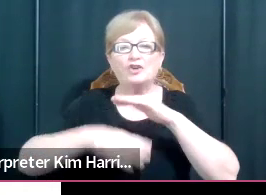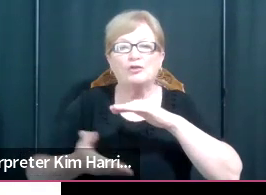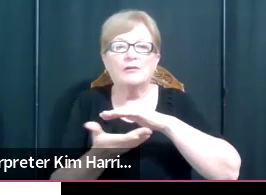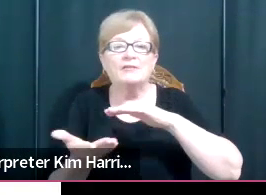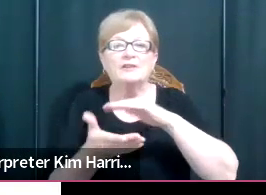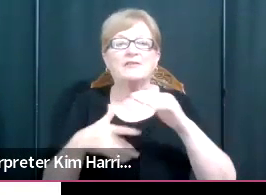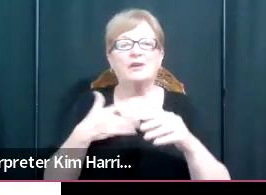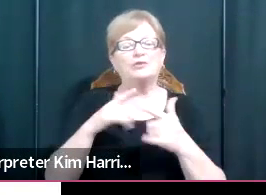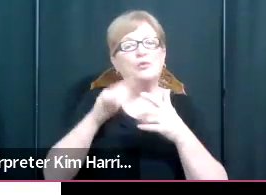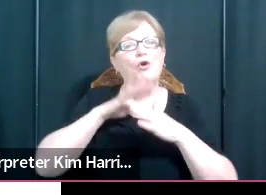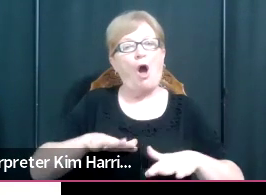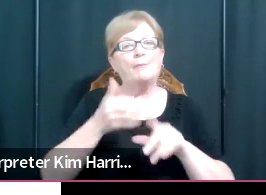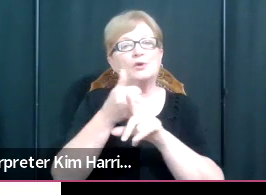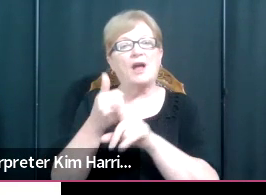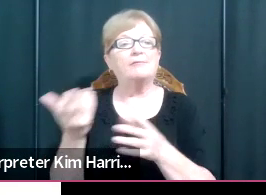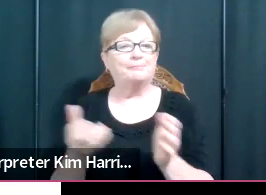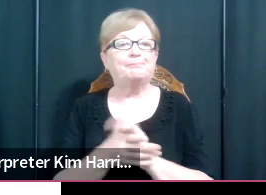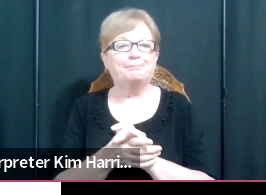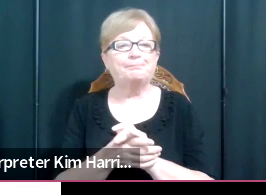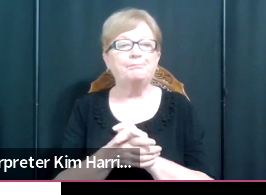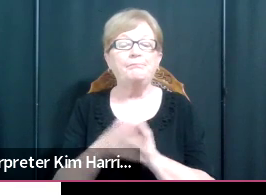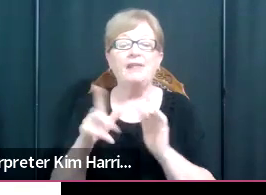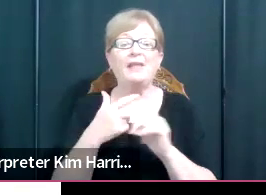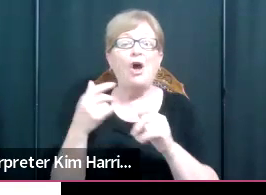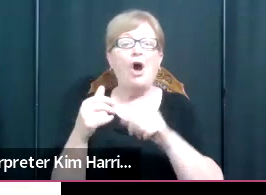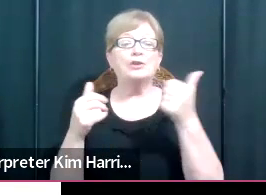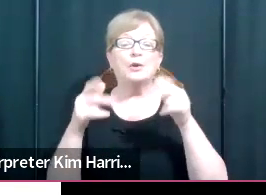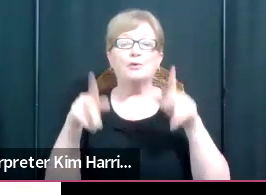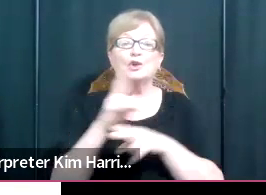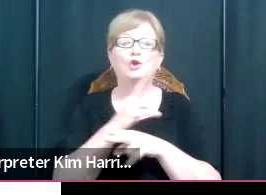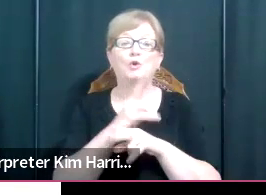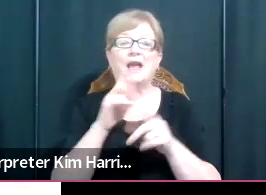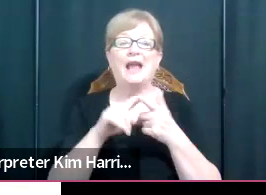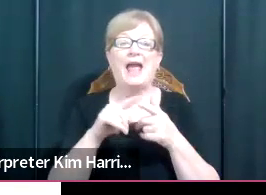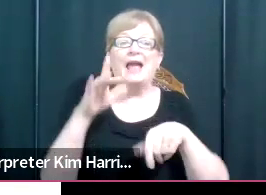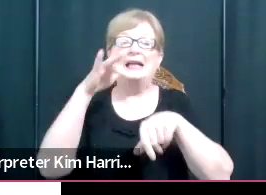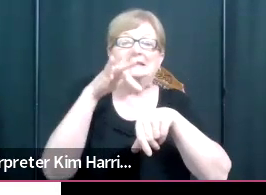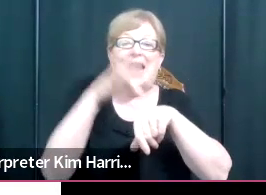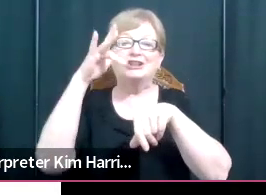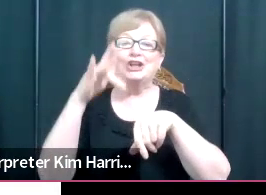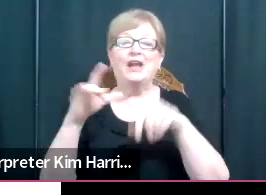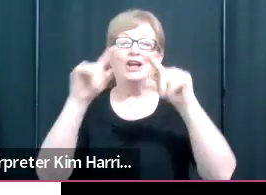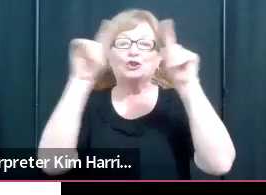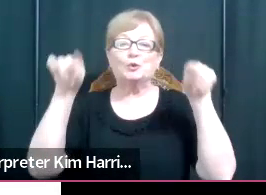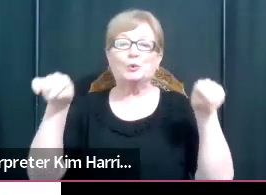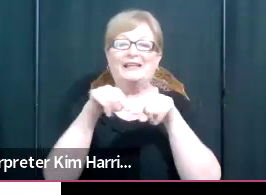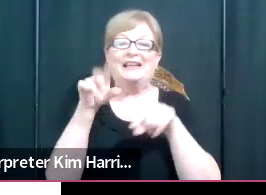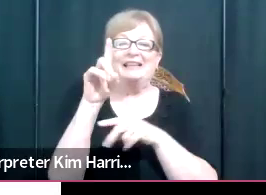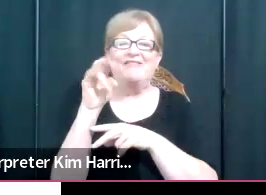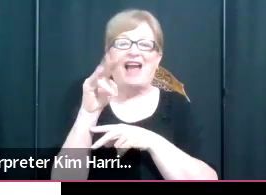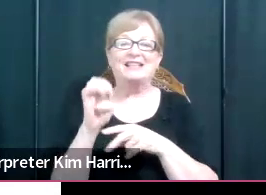Thanks. And then we just have somebody utilizing a touchscreen device also.